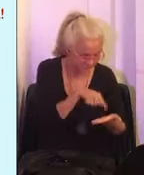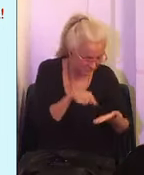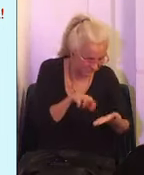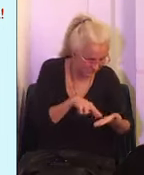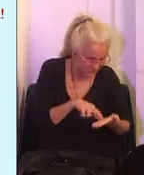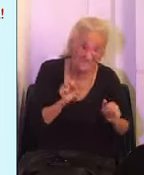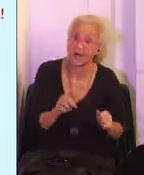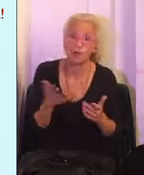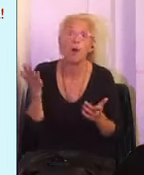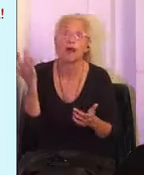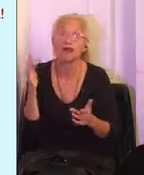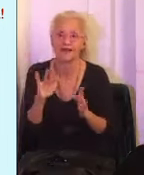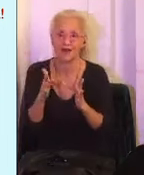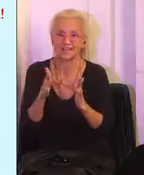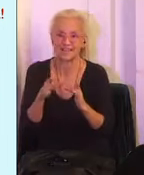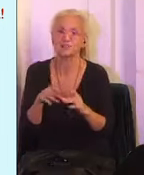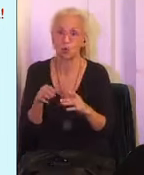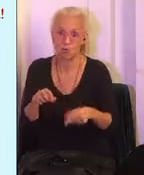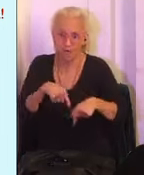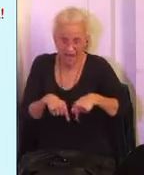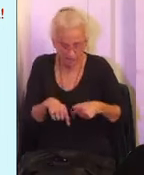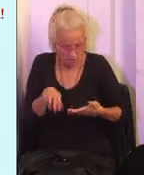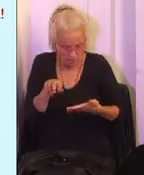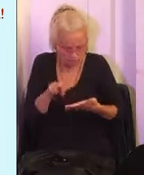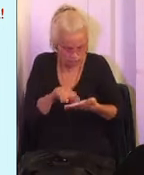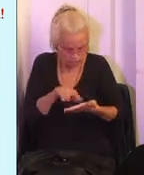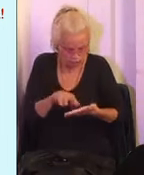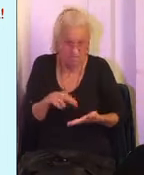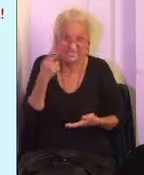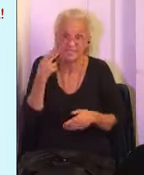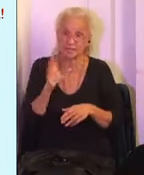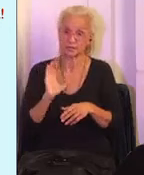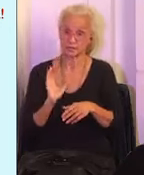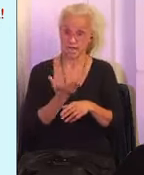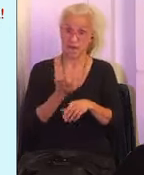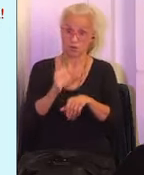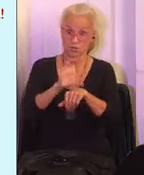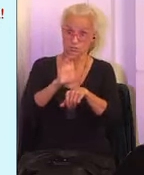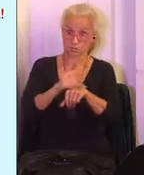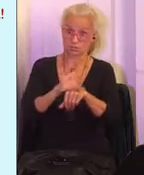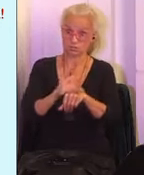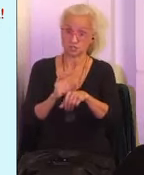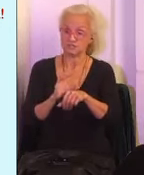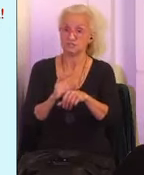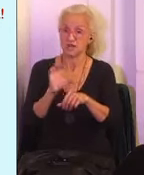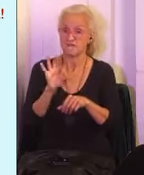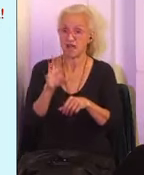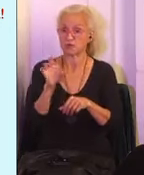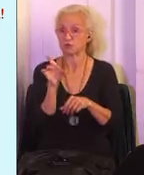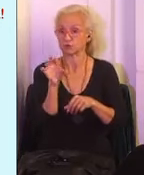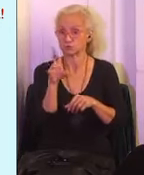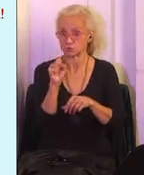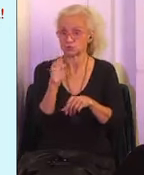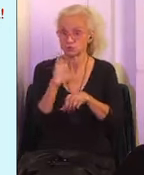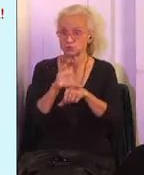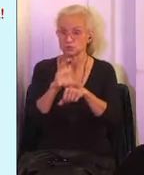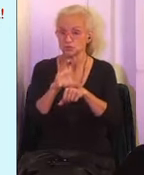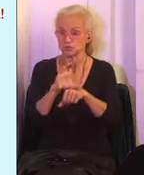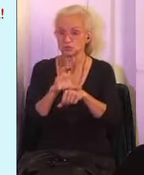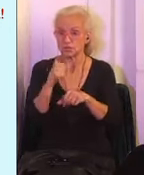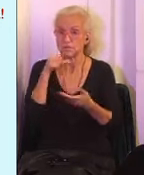are online. You can go back and see them on our church page, our founders' church page on Facebook.